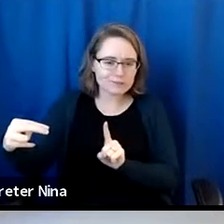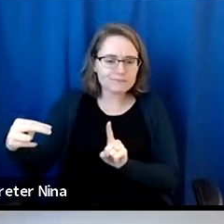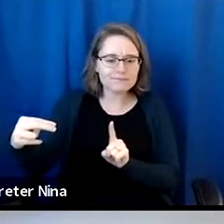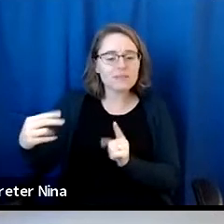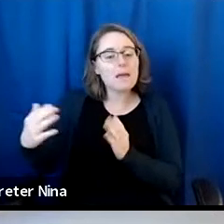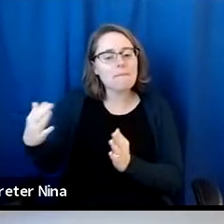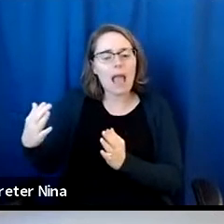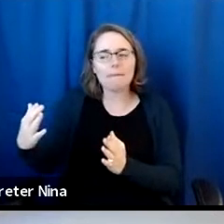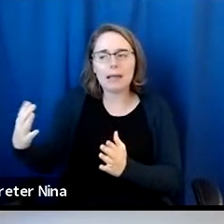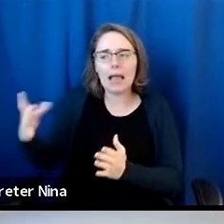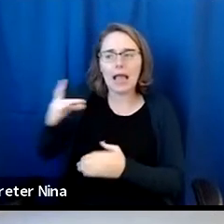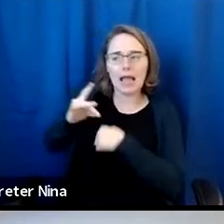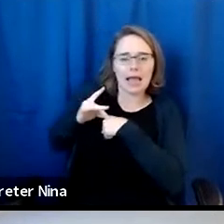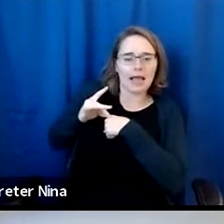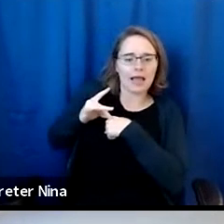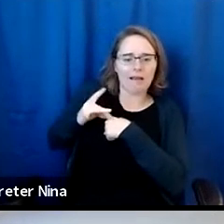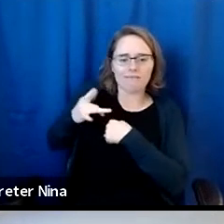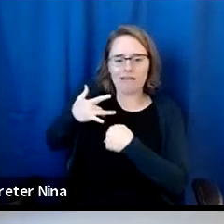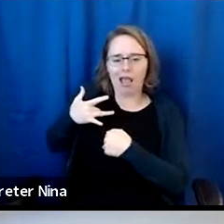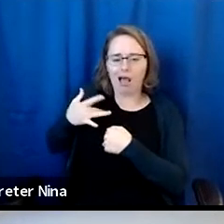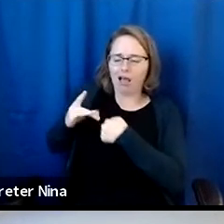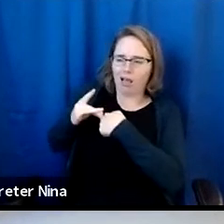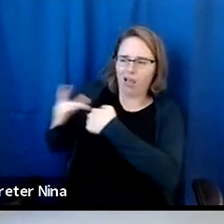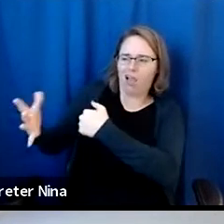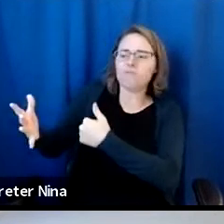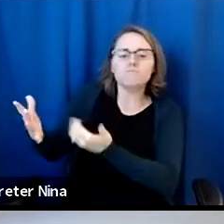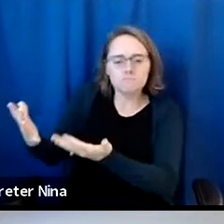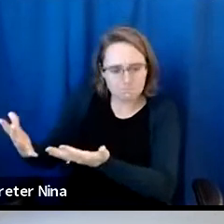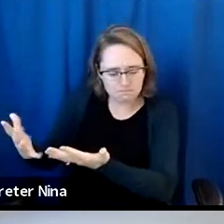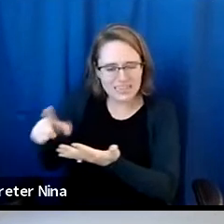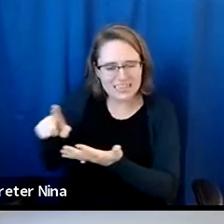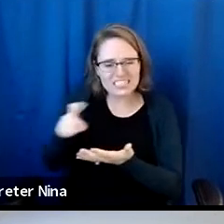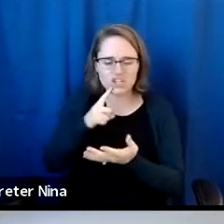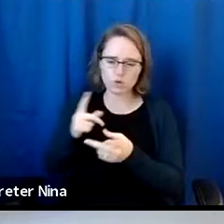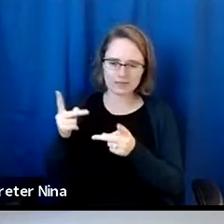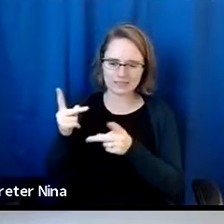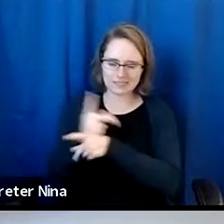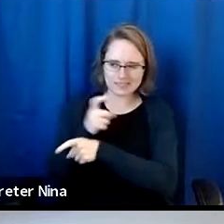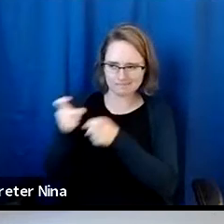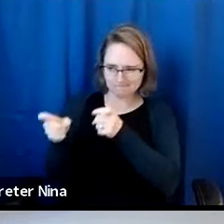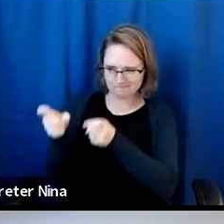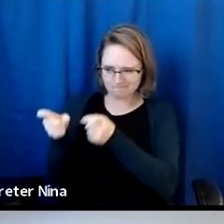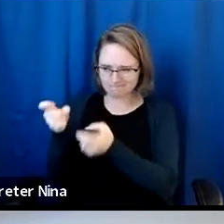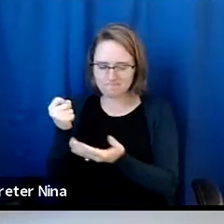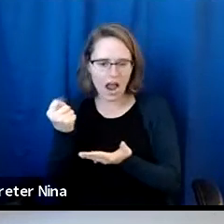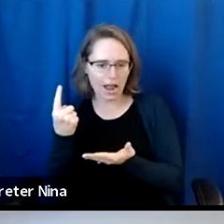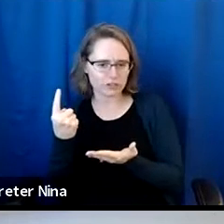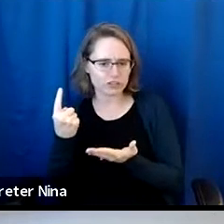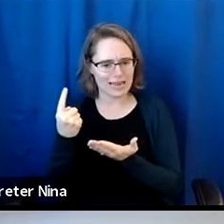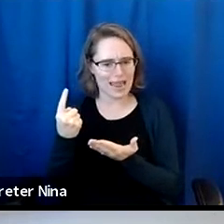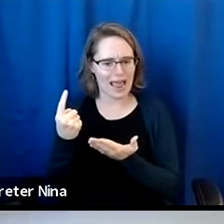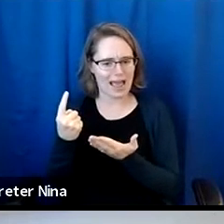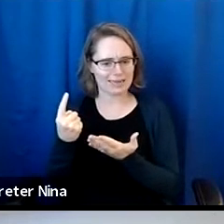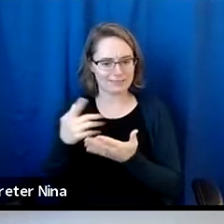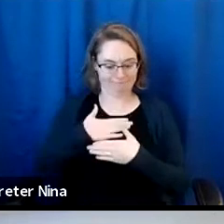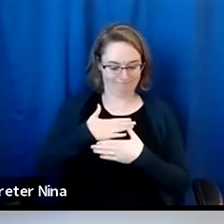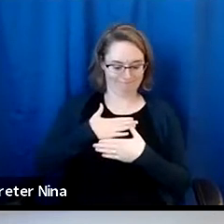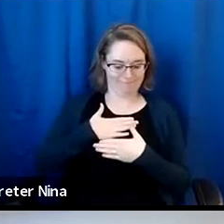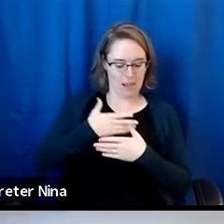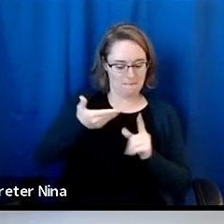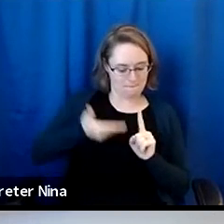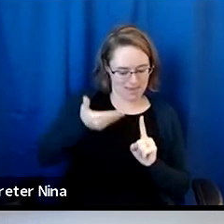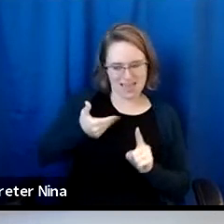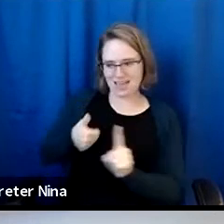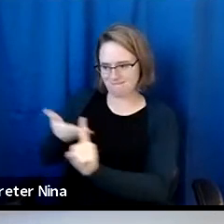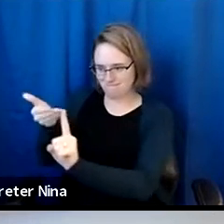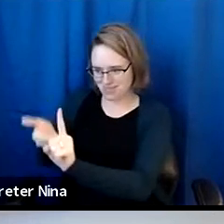putting something on me that's really not mine. So you got to kind of be able to tease out and understand what that is, so that as you're approaching a